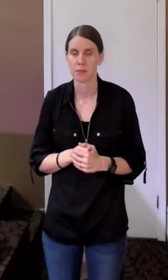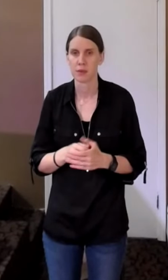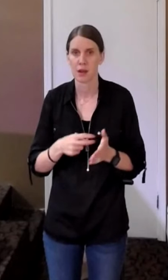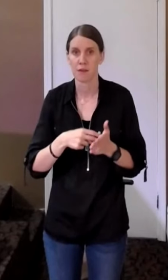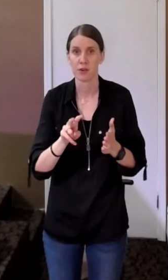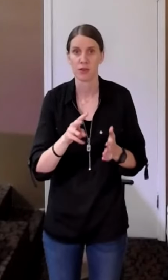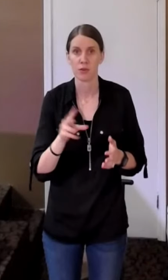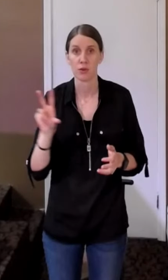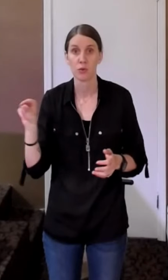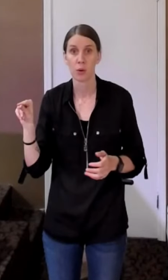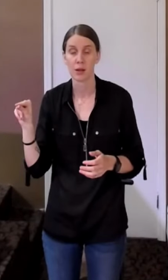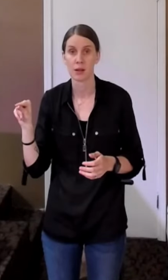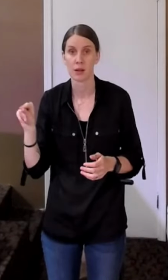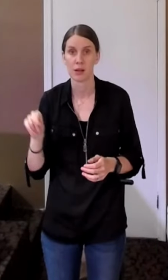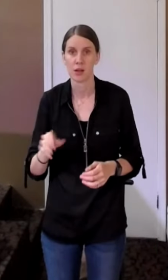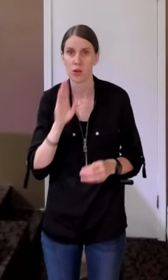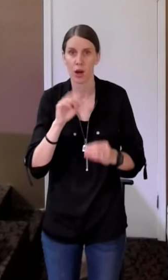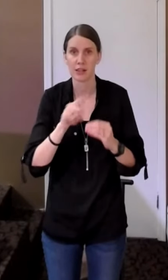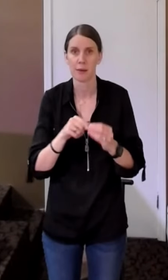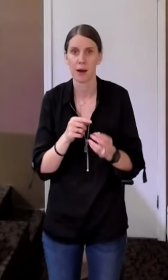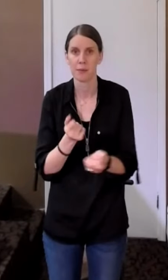Verse 20, it talks about being charitable,